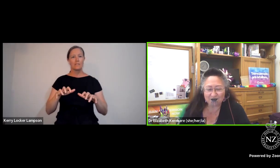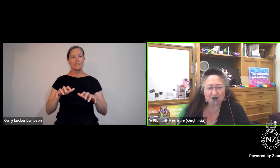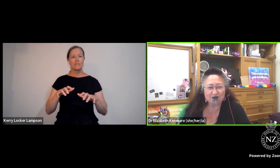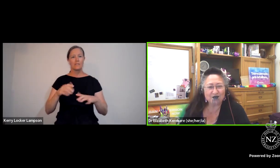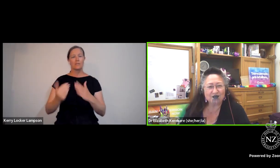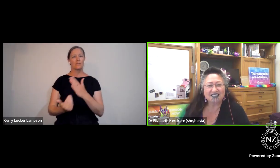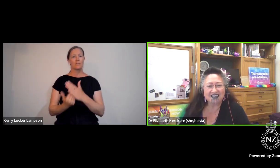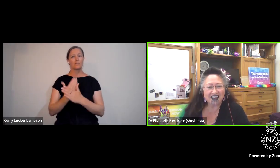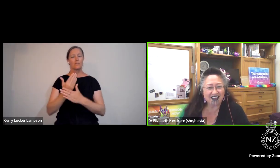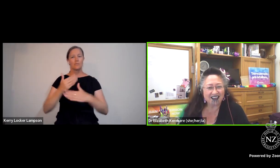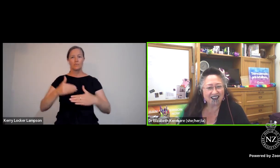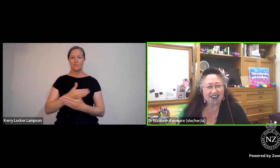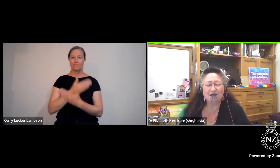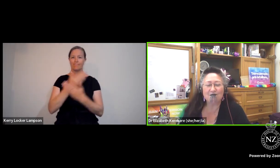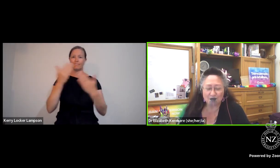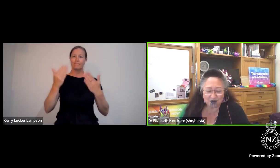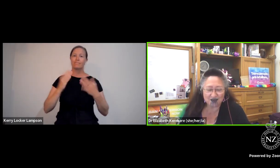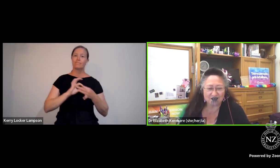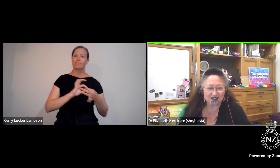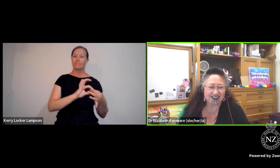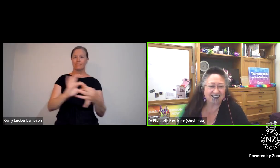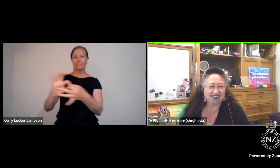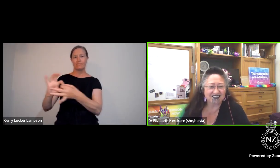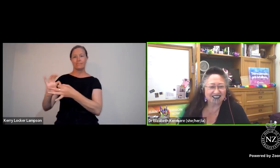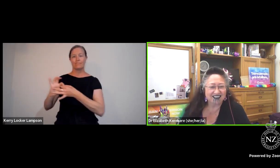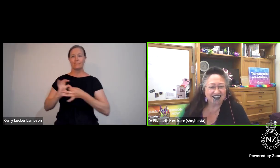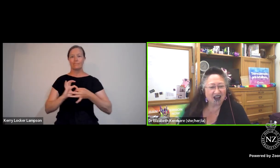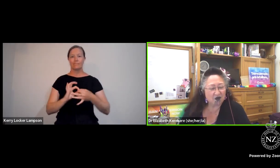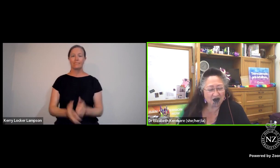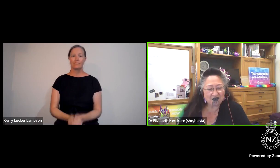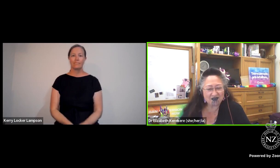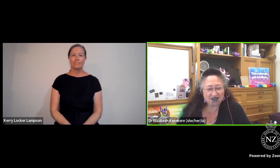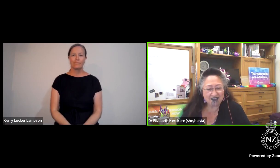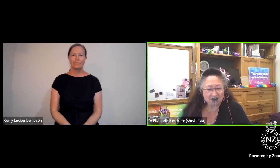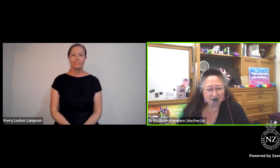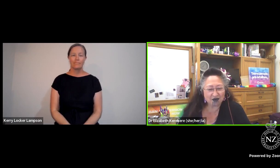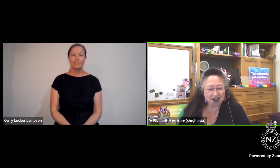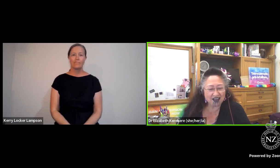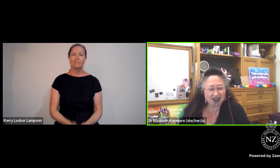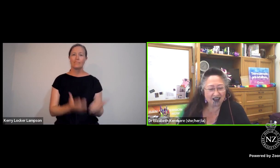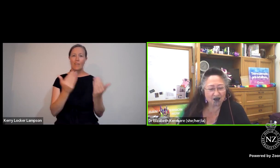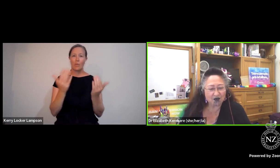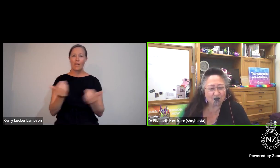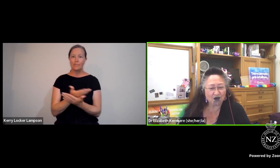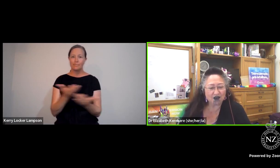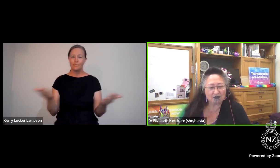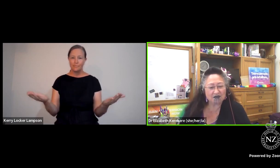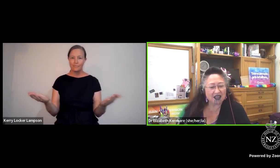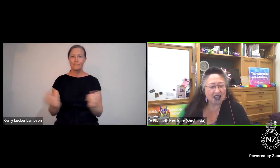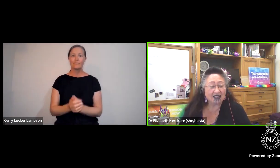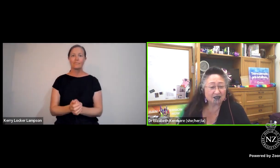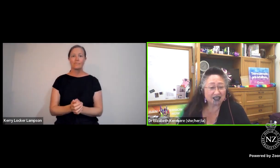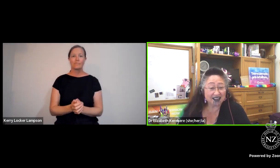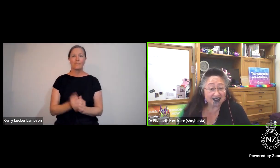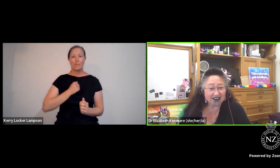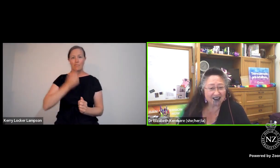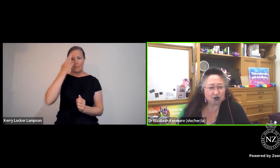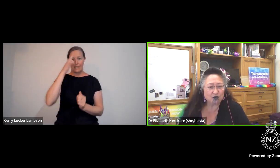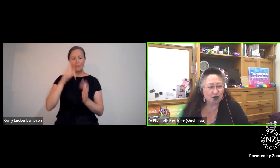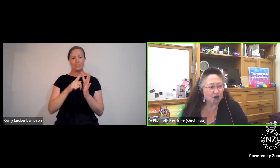he hauhu, tihei, mauri ora. I welcome everybody. Ko